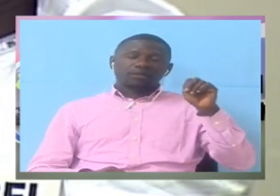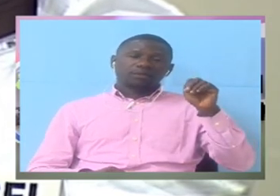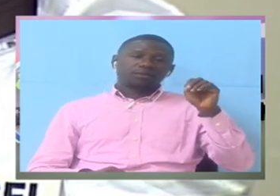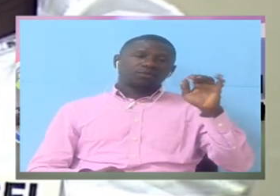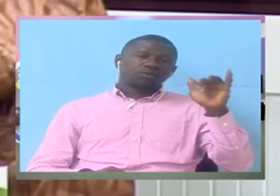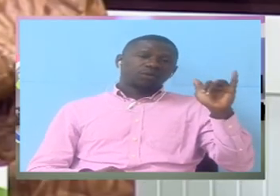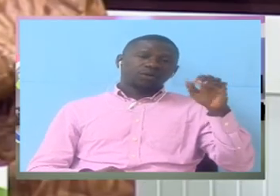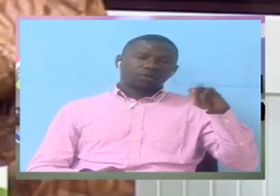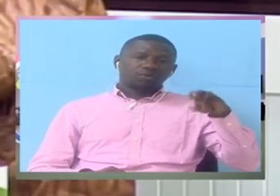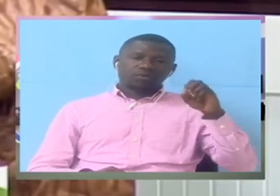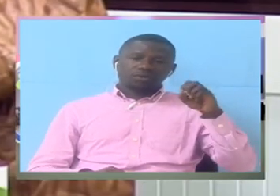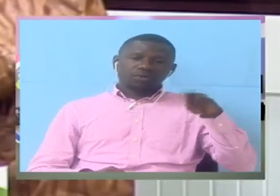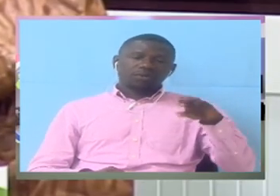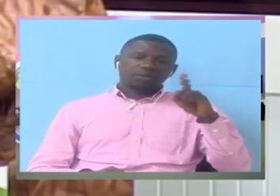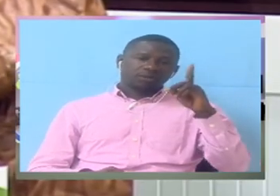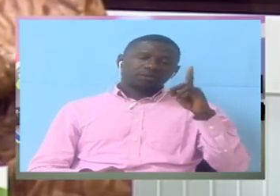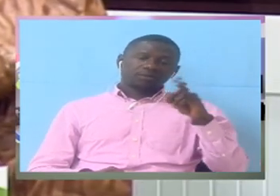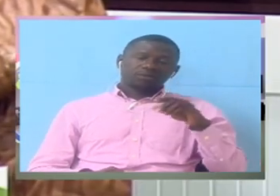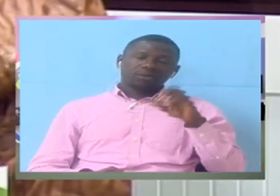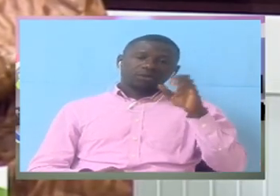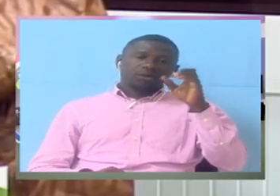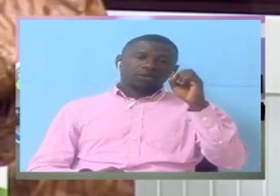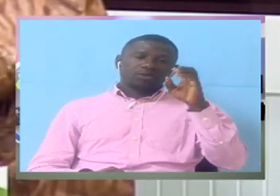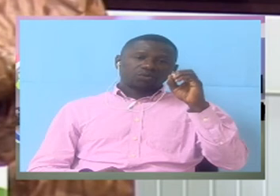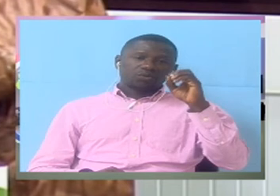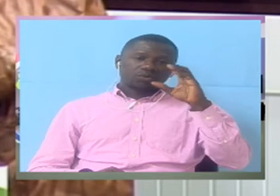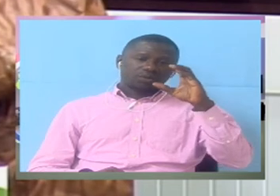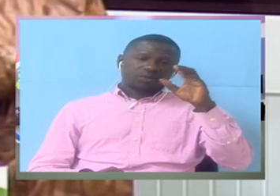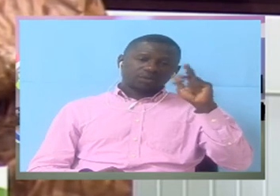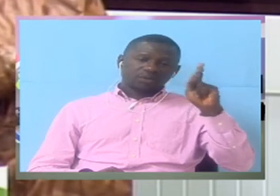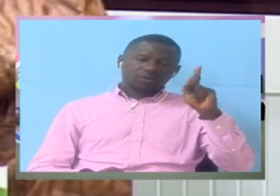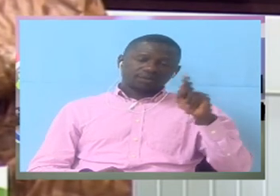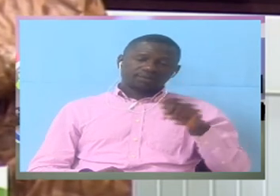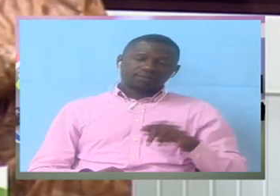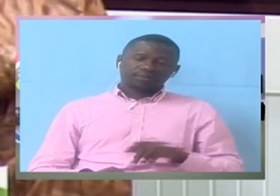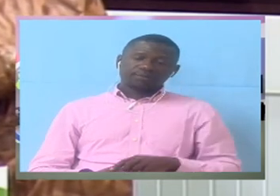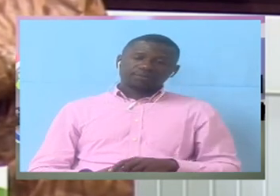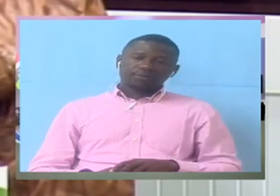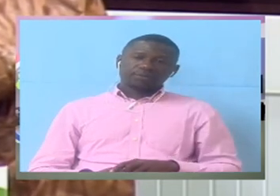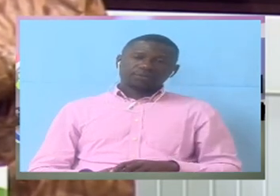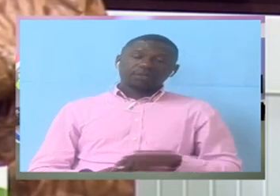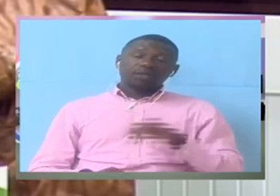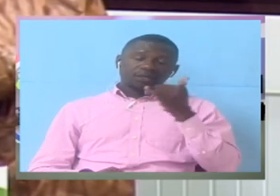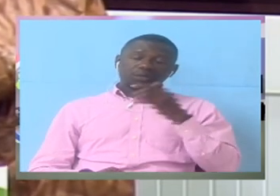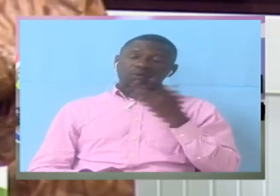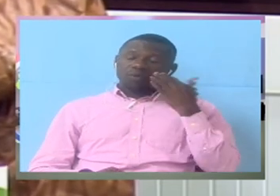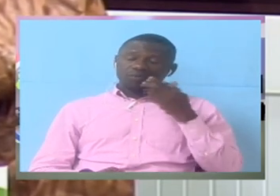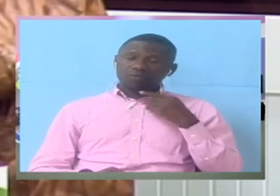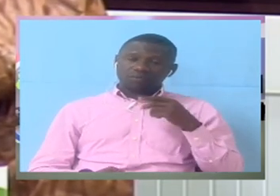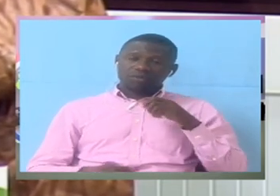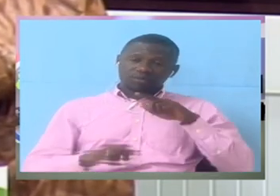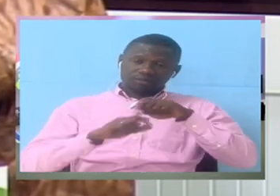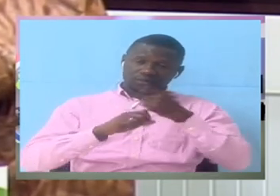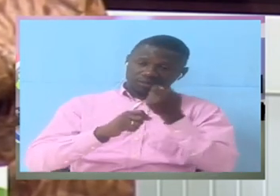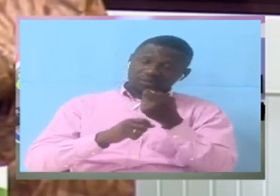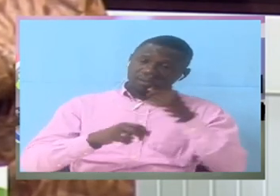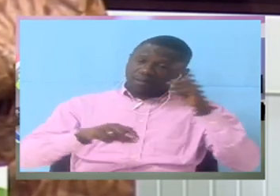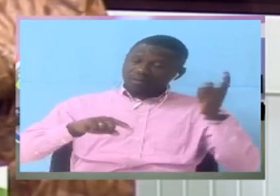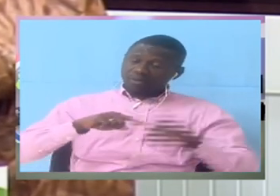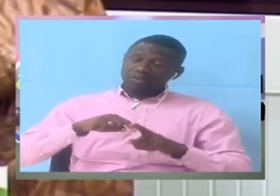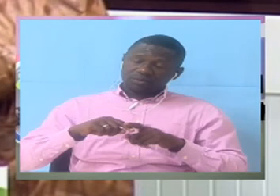lo sentence. Yes, when we were being sentenced, he was there. How about the trial?